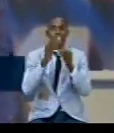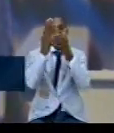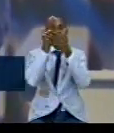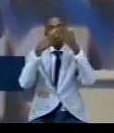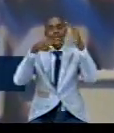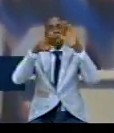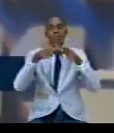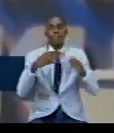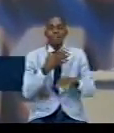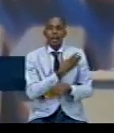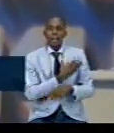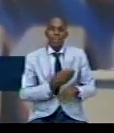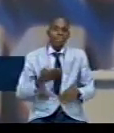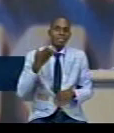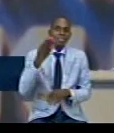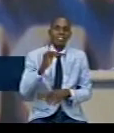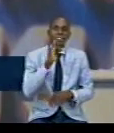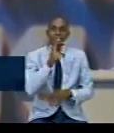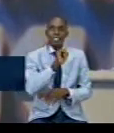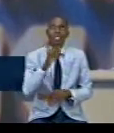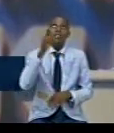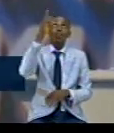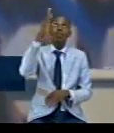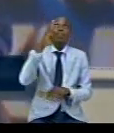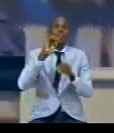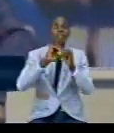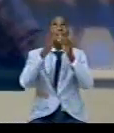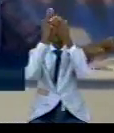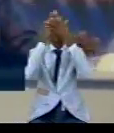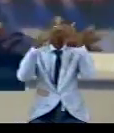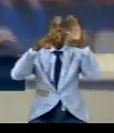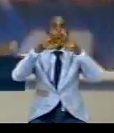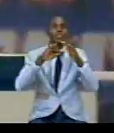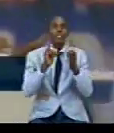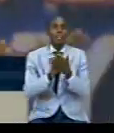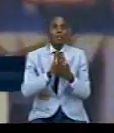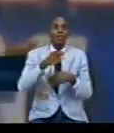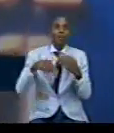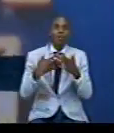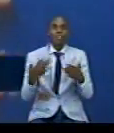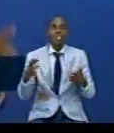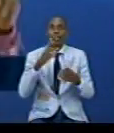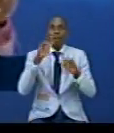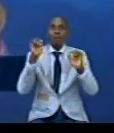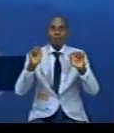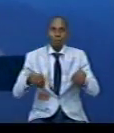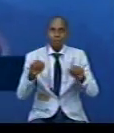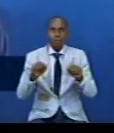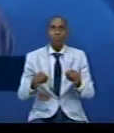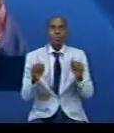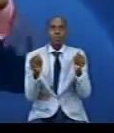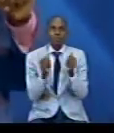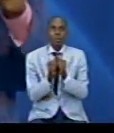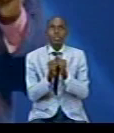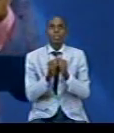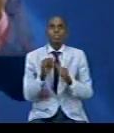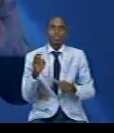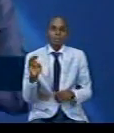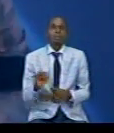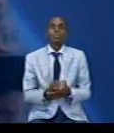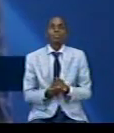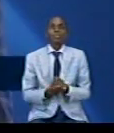might. There is a God in heaven that all things are possible with him. Just